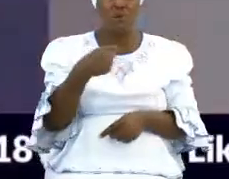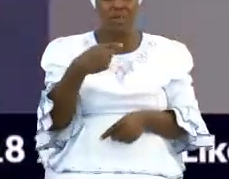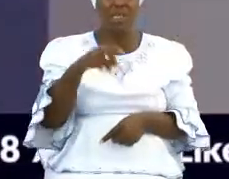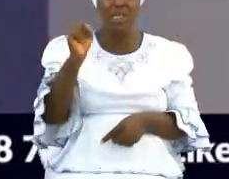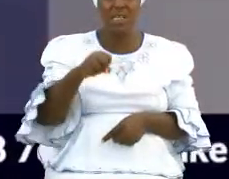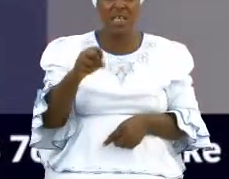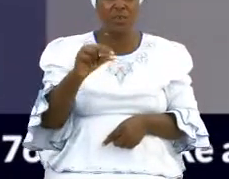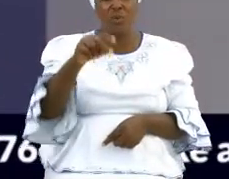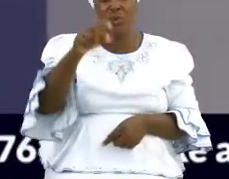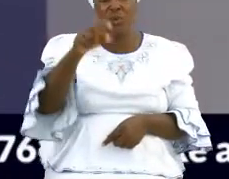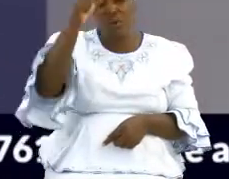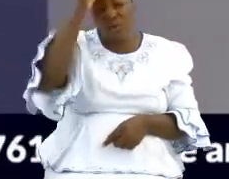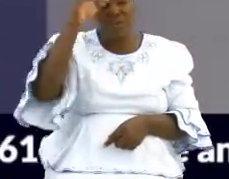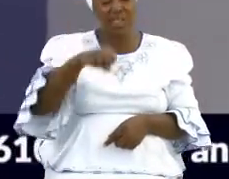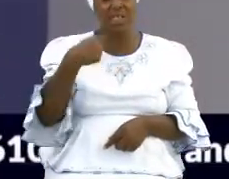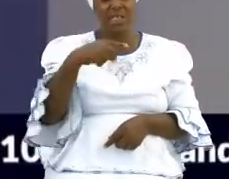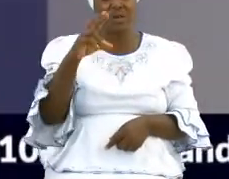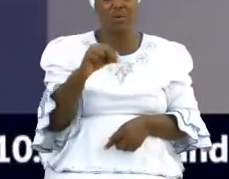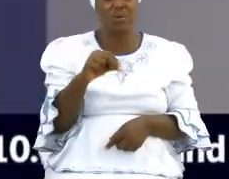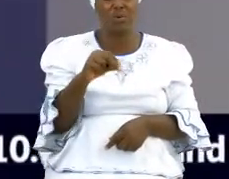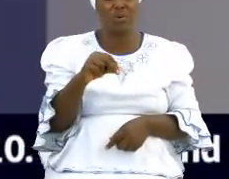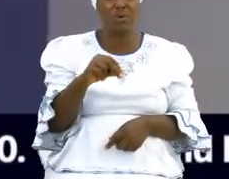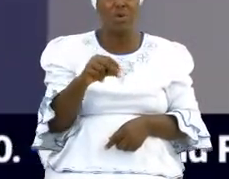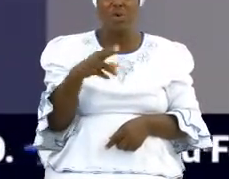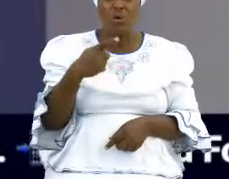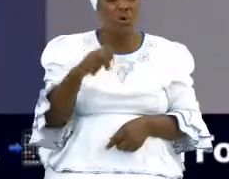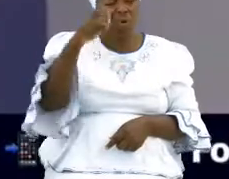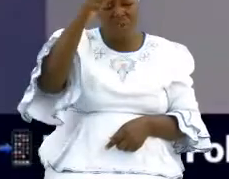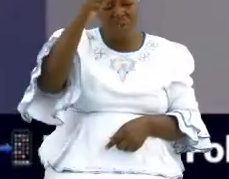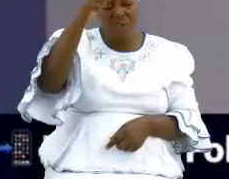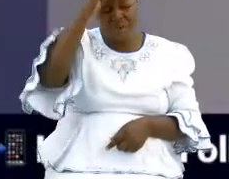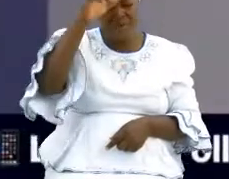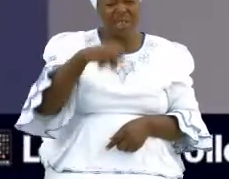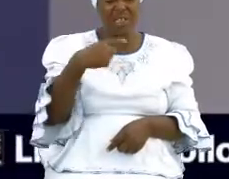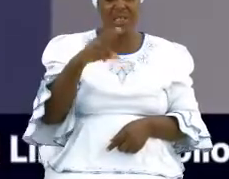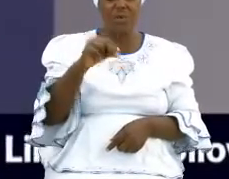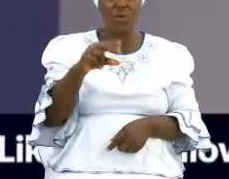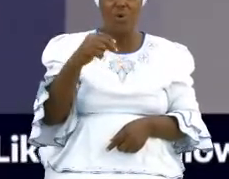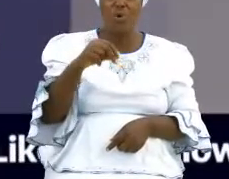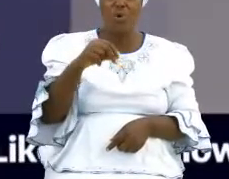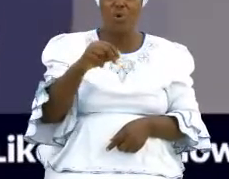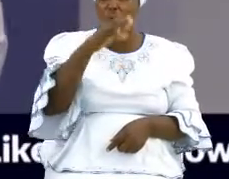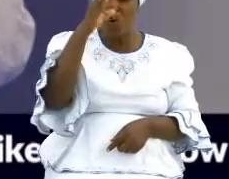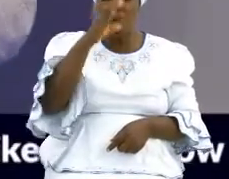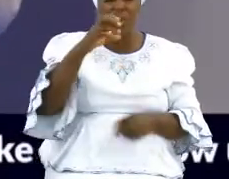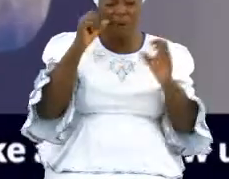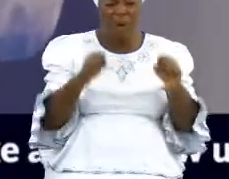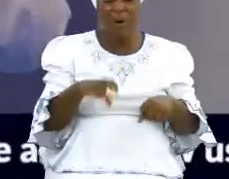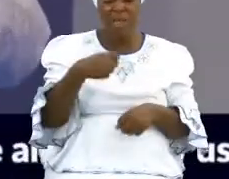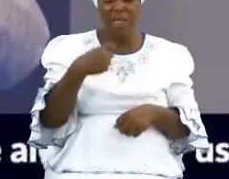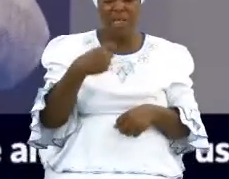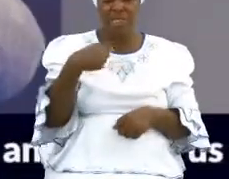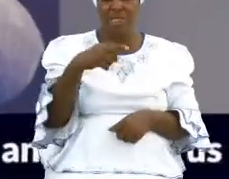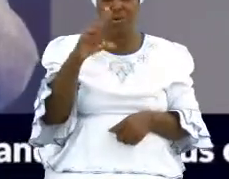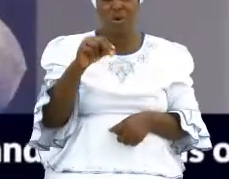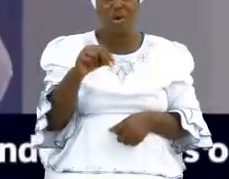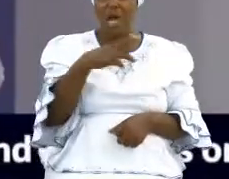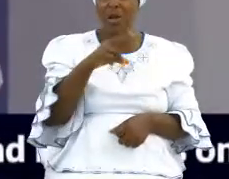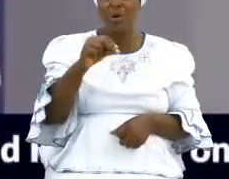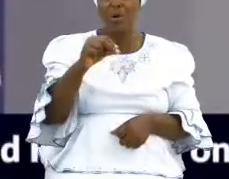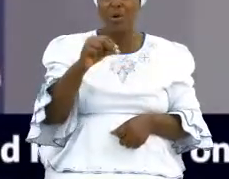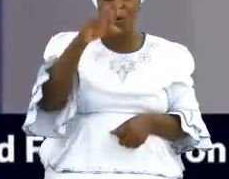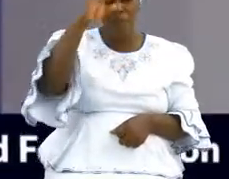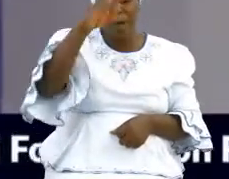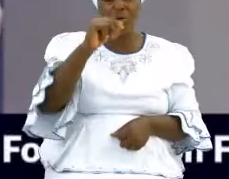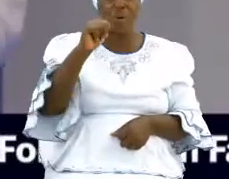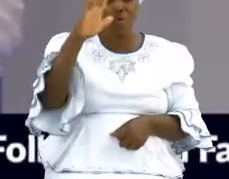Satan can say no. No devil can say no. No occultic power can say no. And no man, no